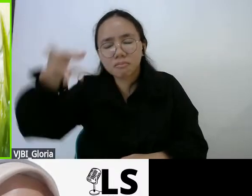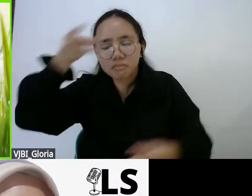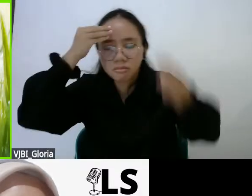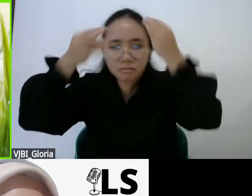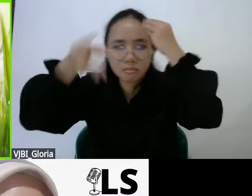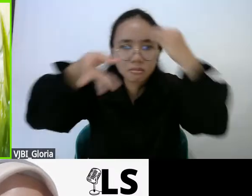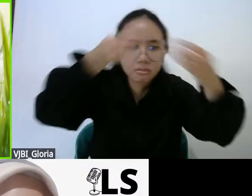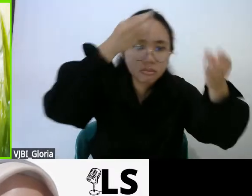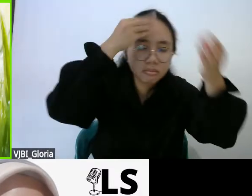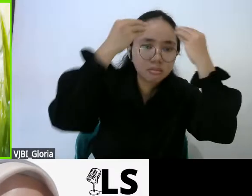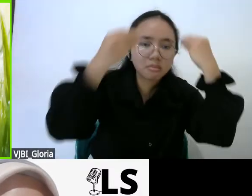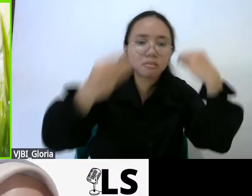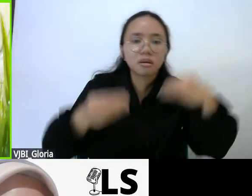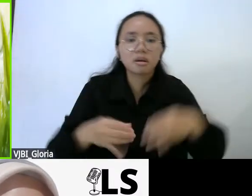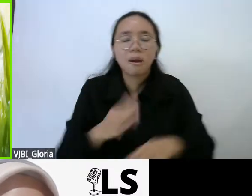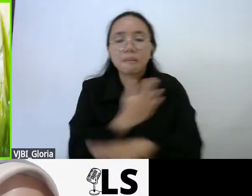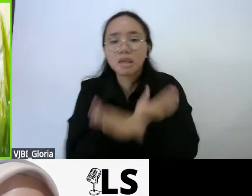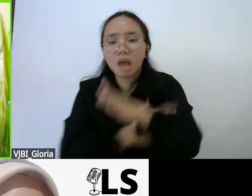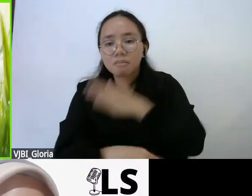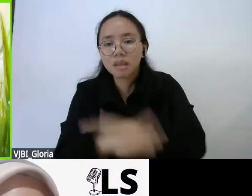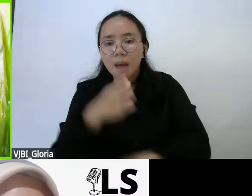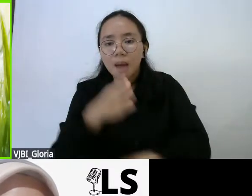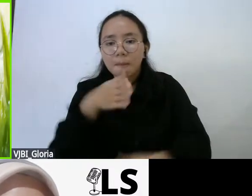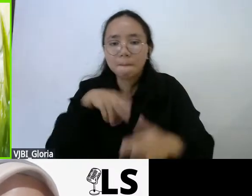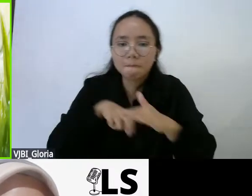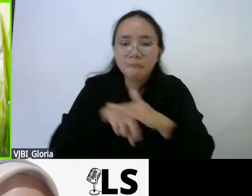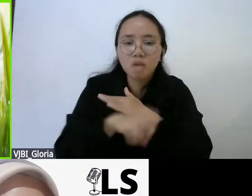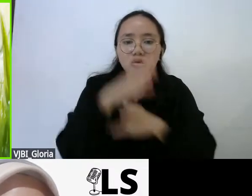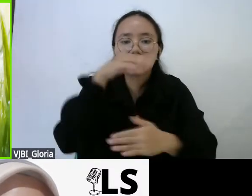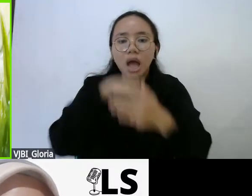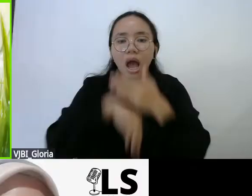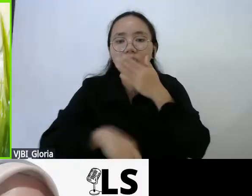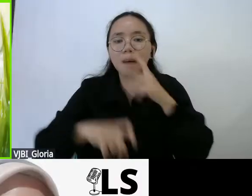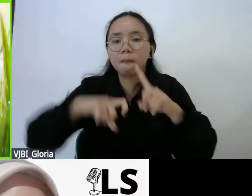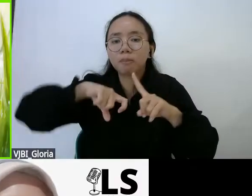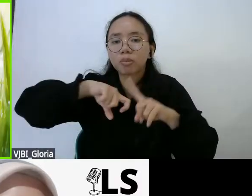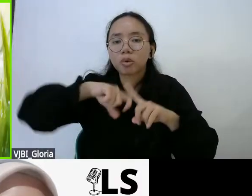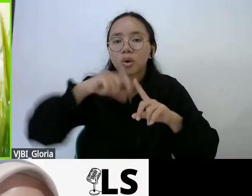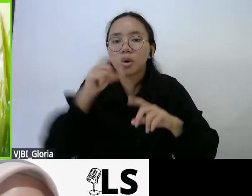and reminding them time and time again about disabilities.